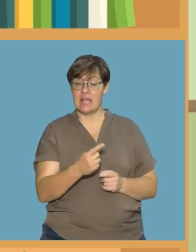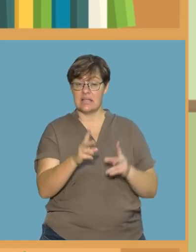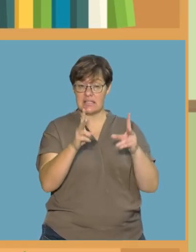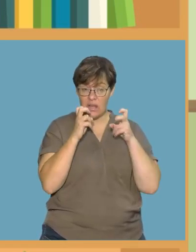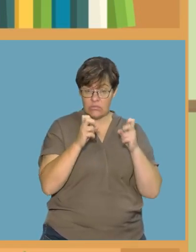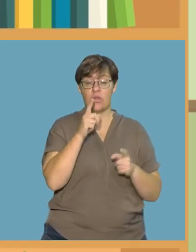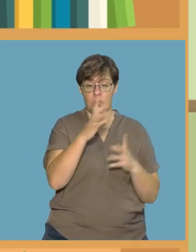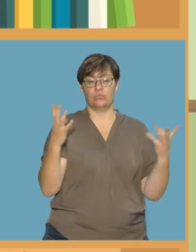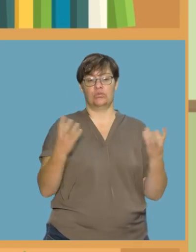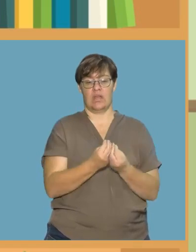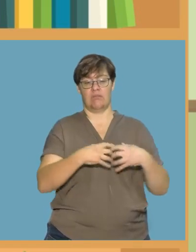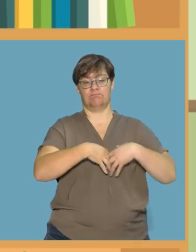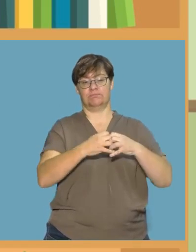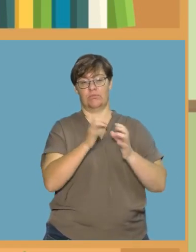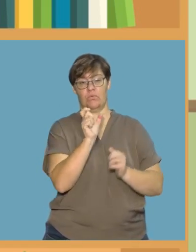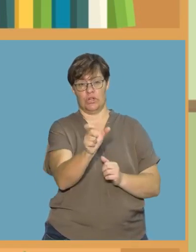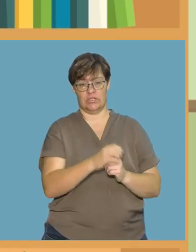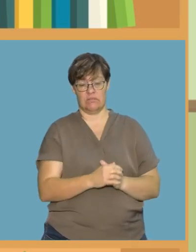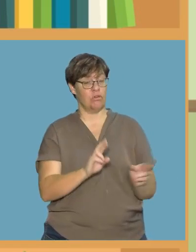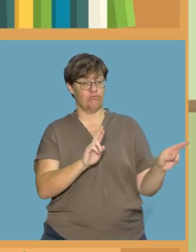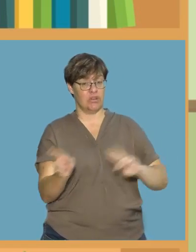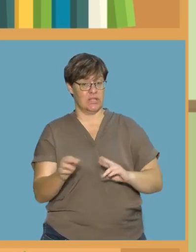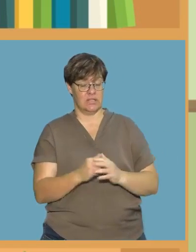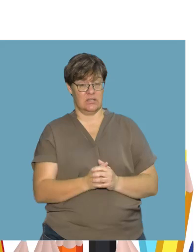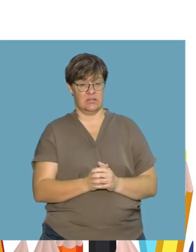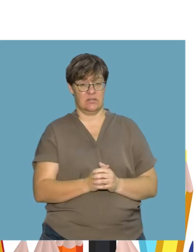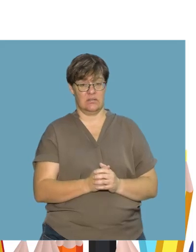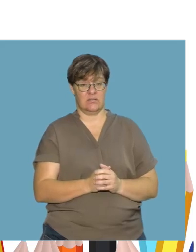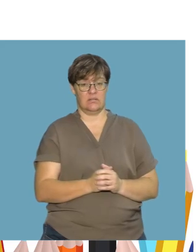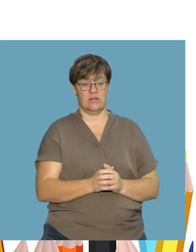word. Ready? Out.